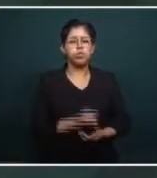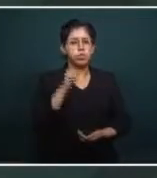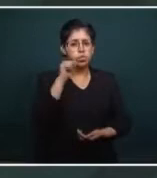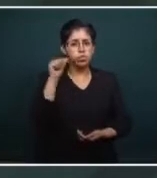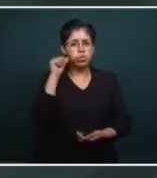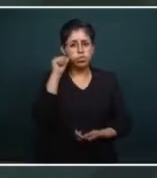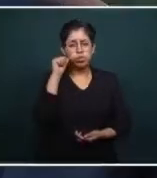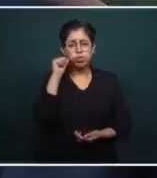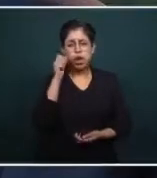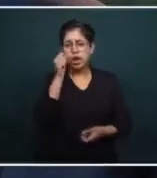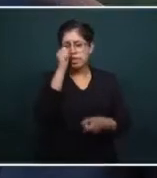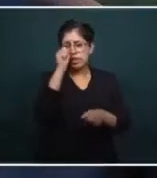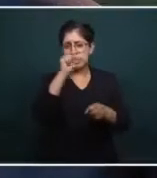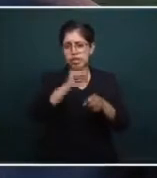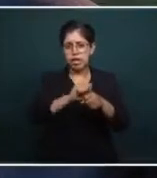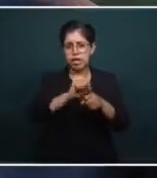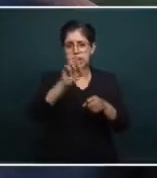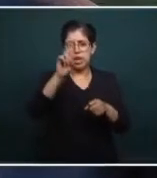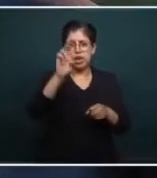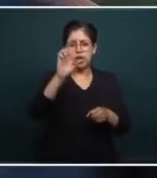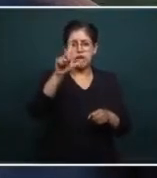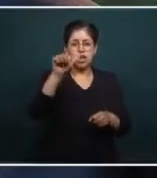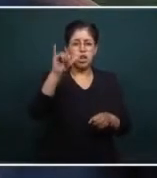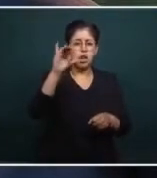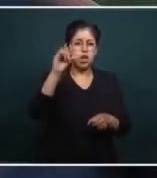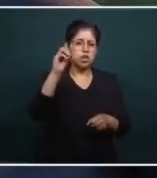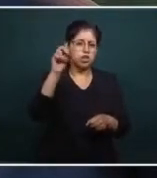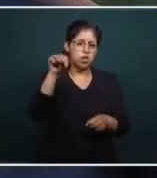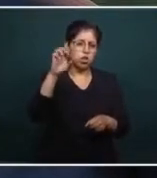in the Secretary of Relations. Es